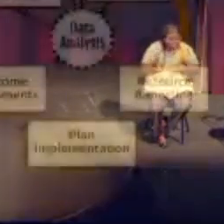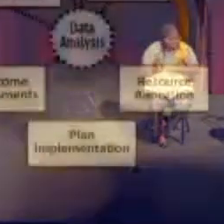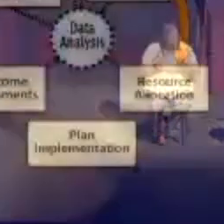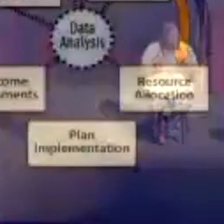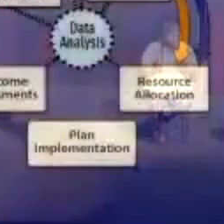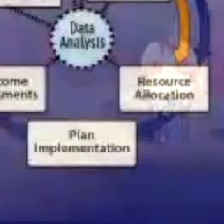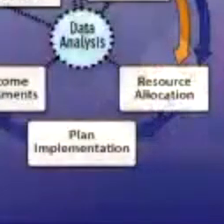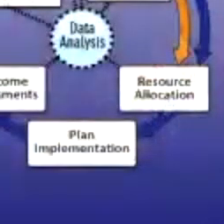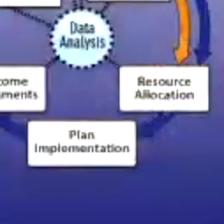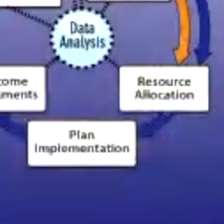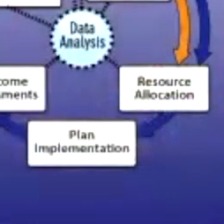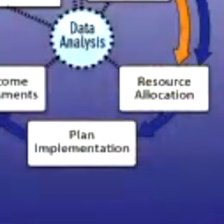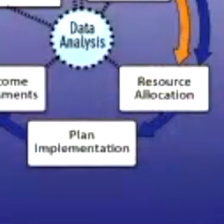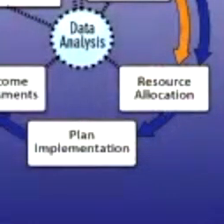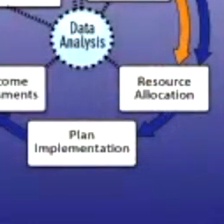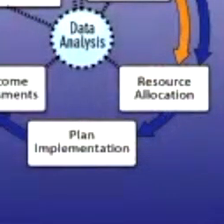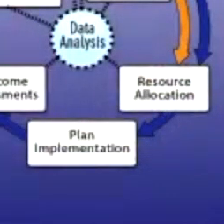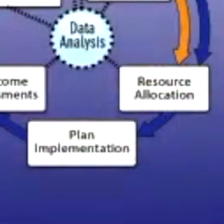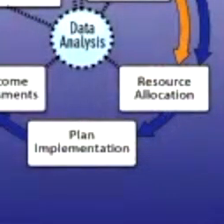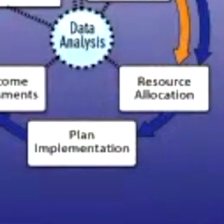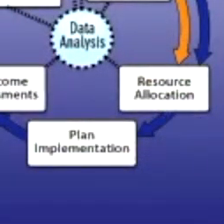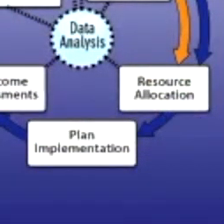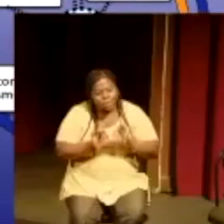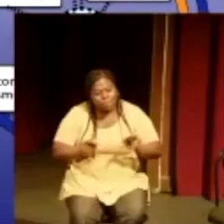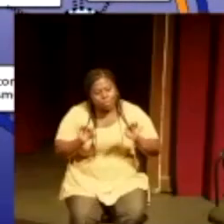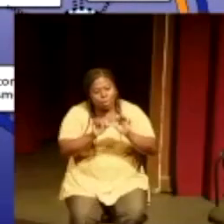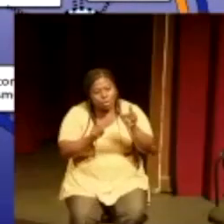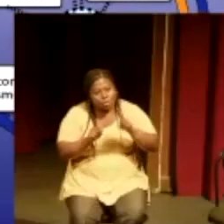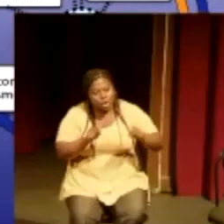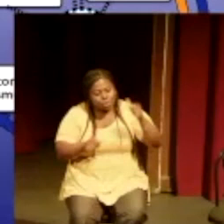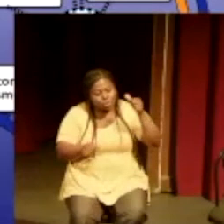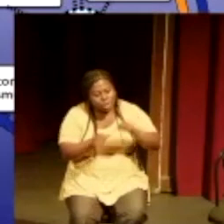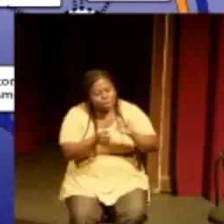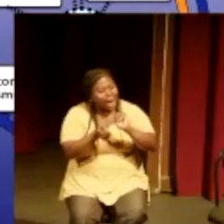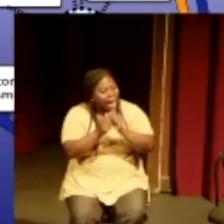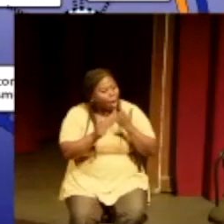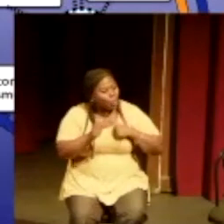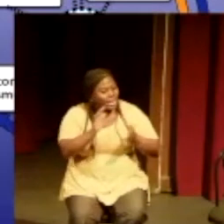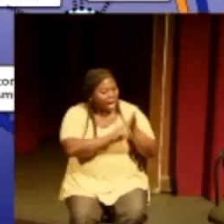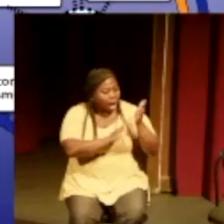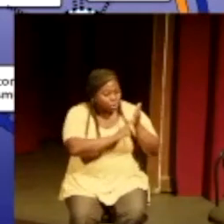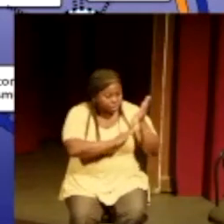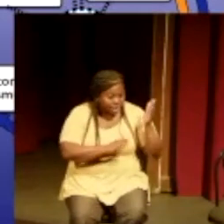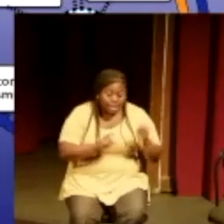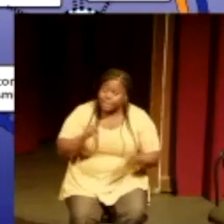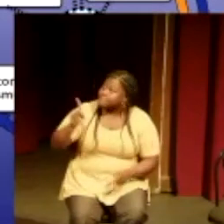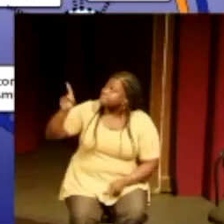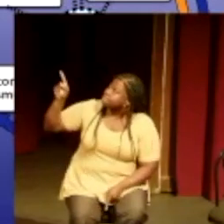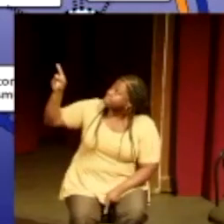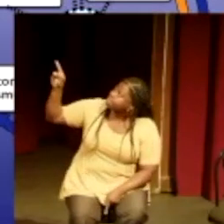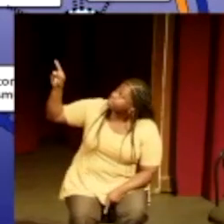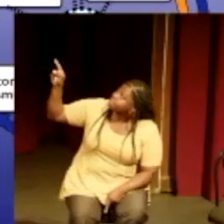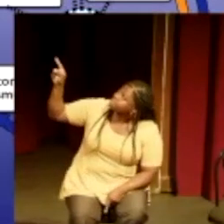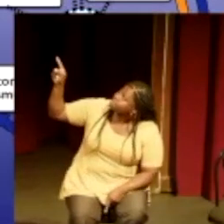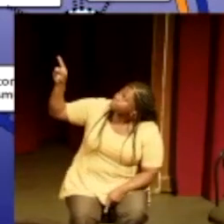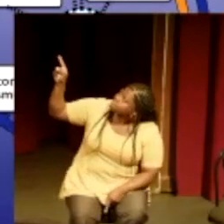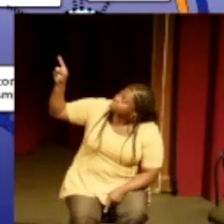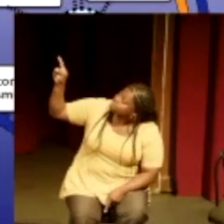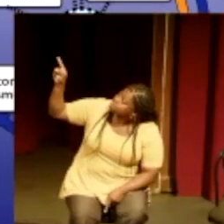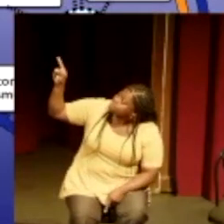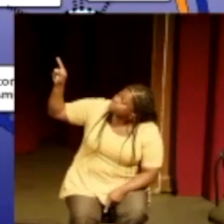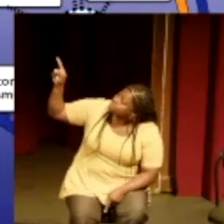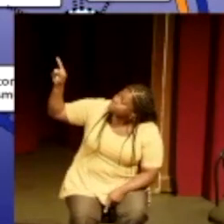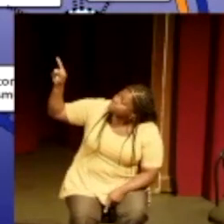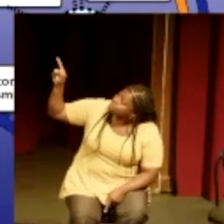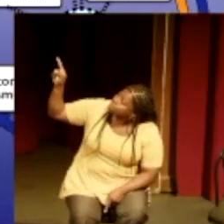us to remember how we operate. And on the left, we've got the participatory governance structure, our